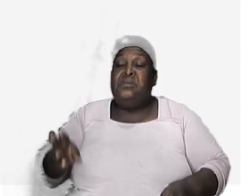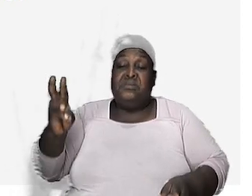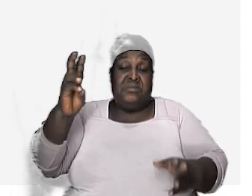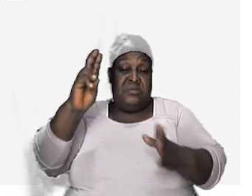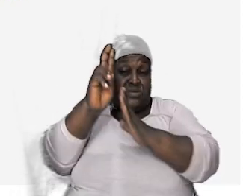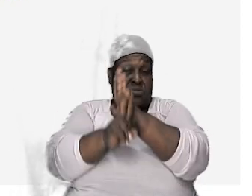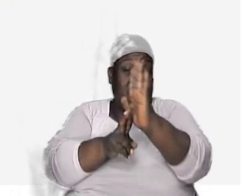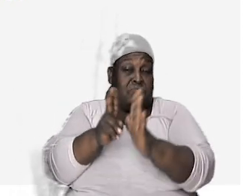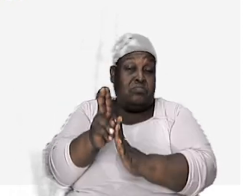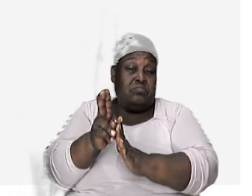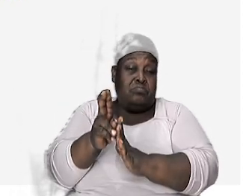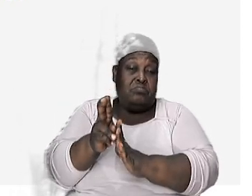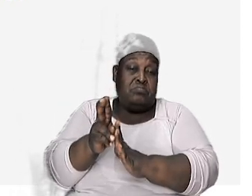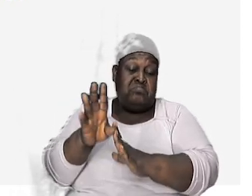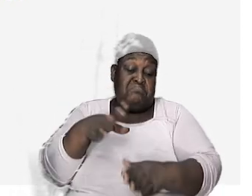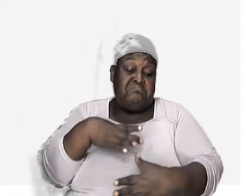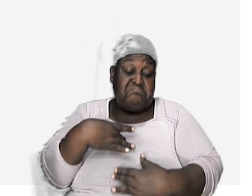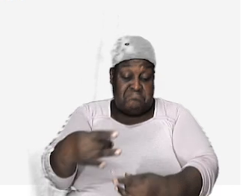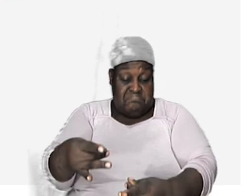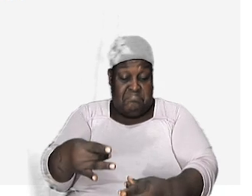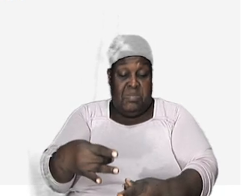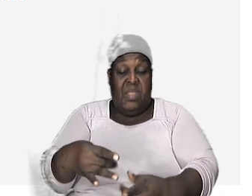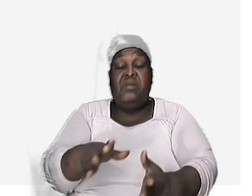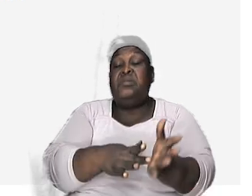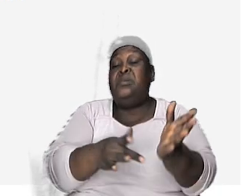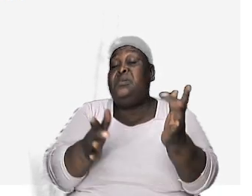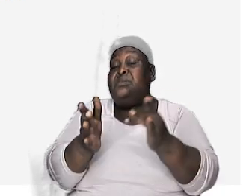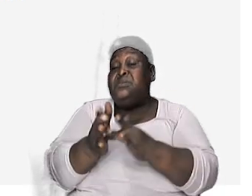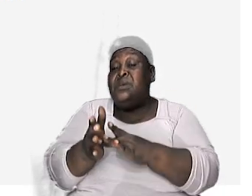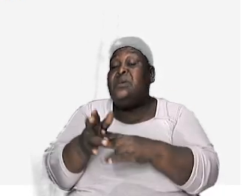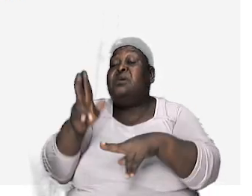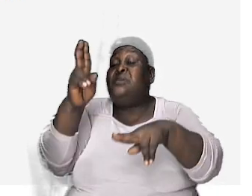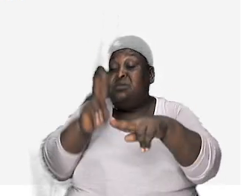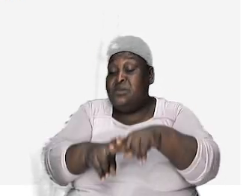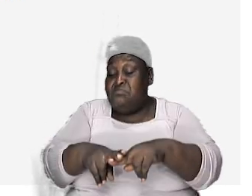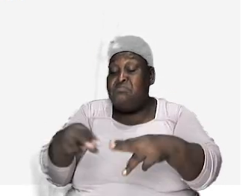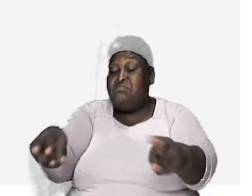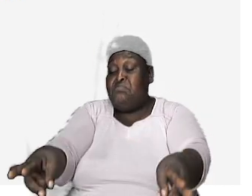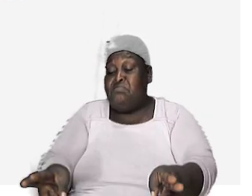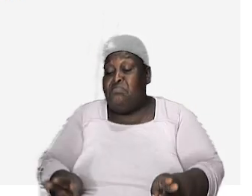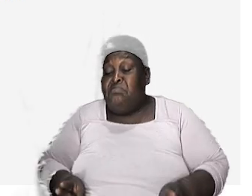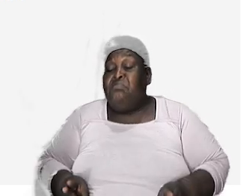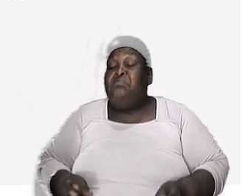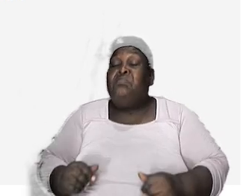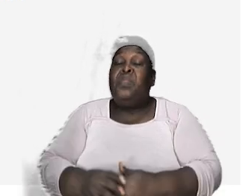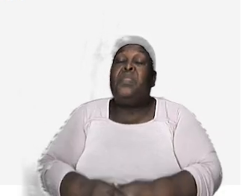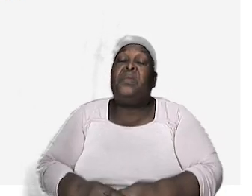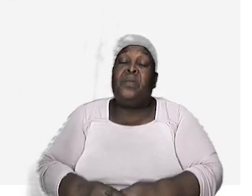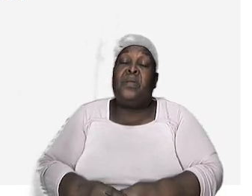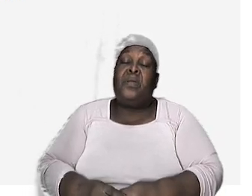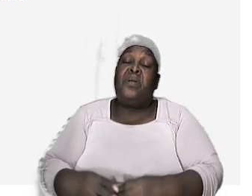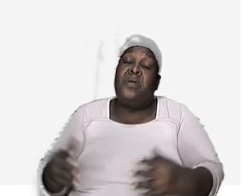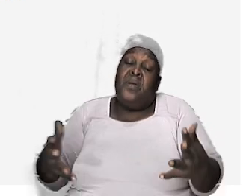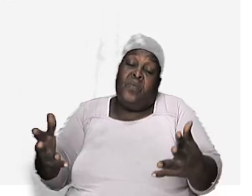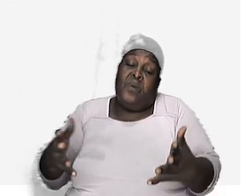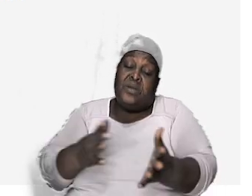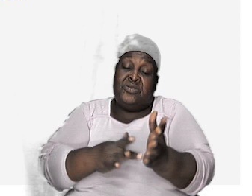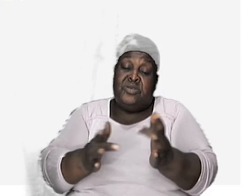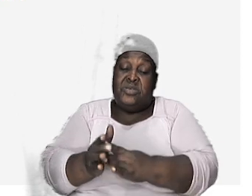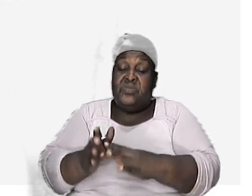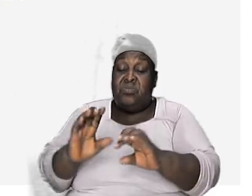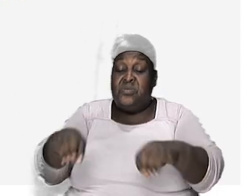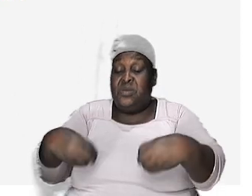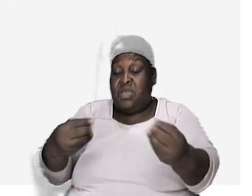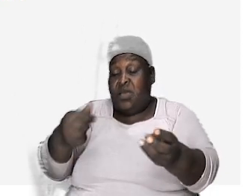6th hour. Interesting that Jesus sat on the well. Amen. Because what Jesus was about to offer